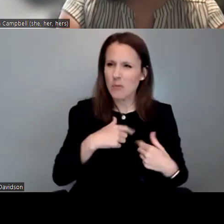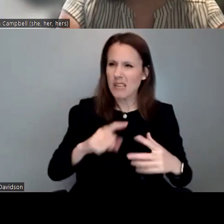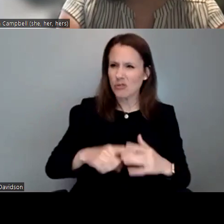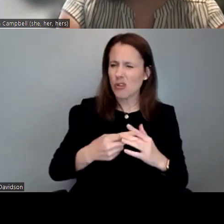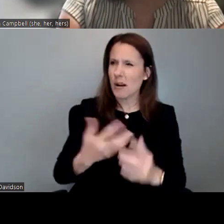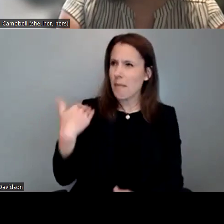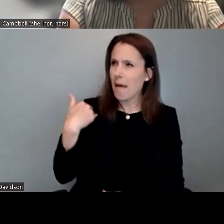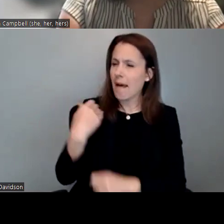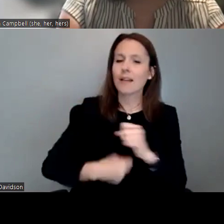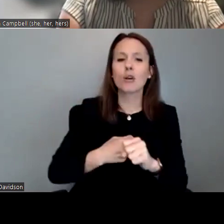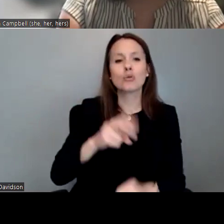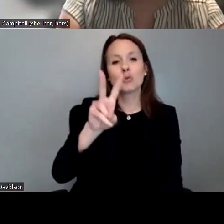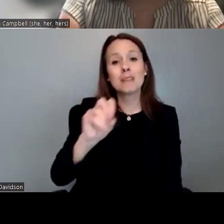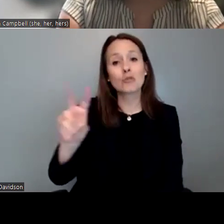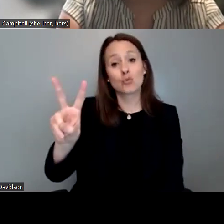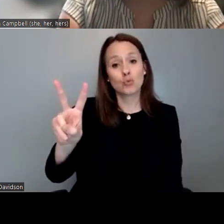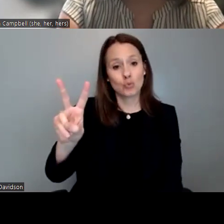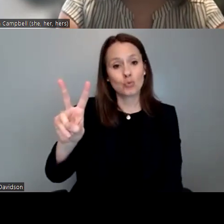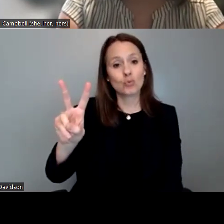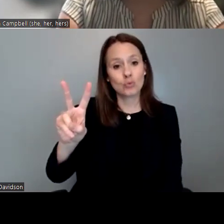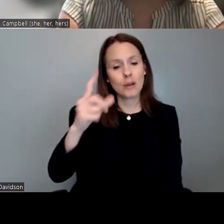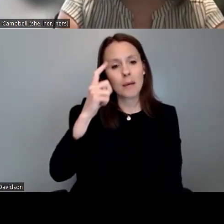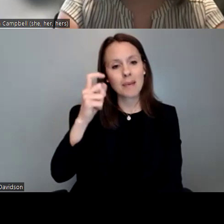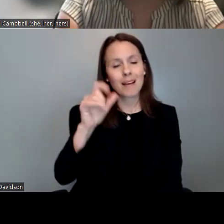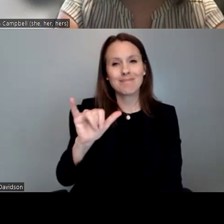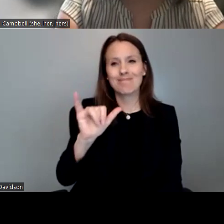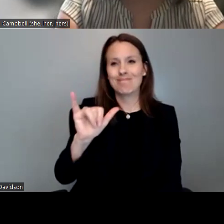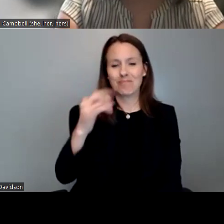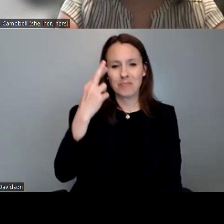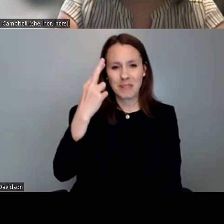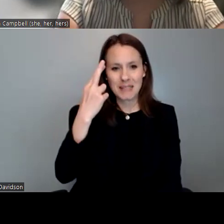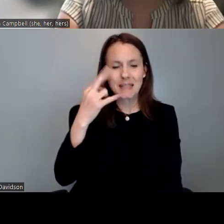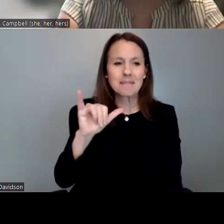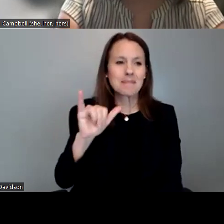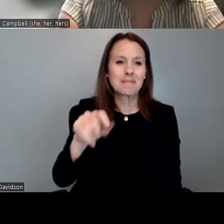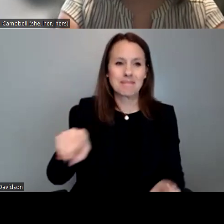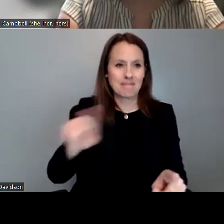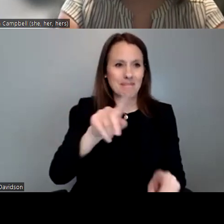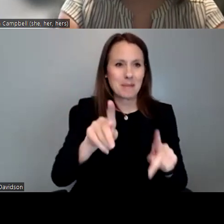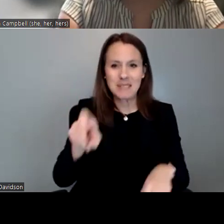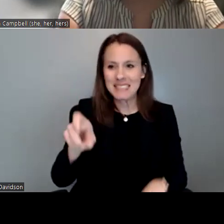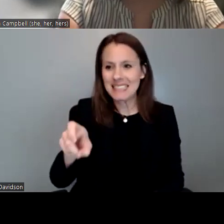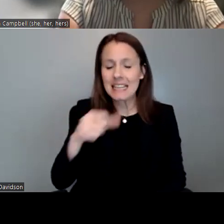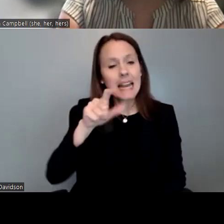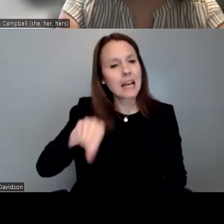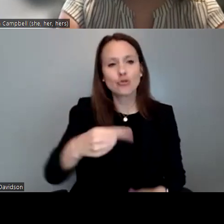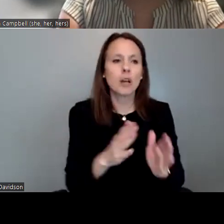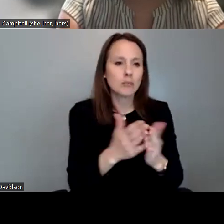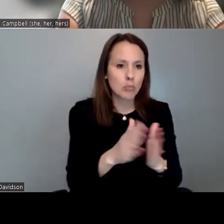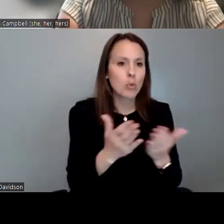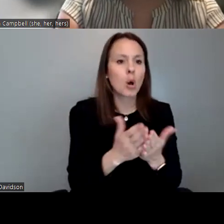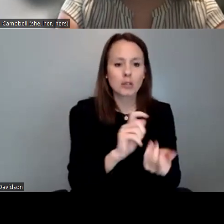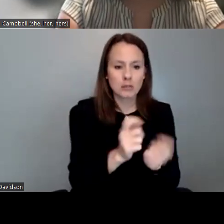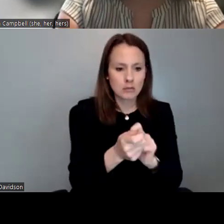in 2002 because we realized that there was a need, not just to have those textbooks in the hands of students in